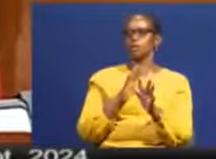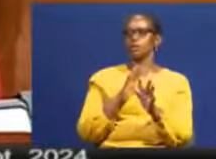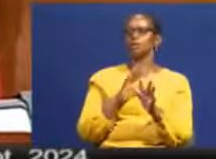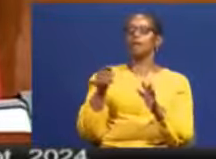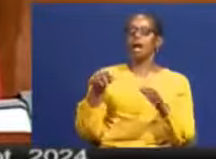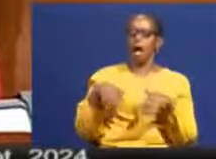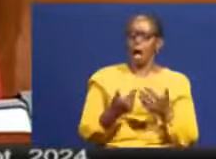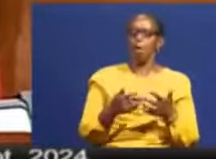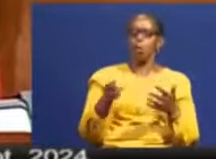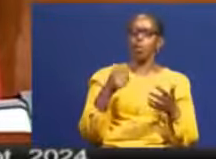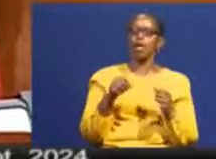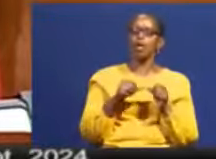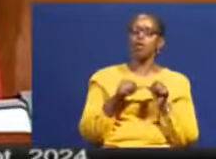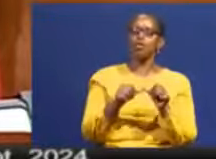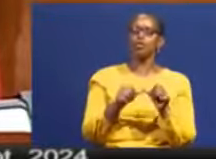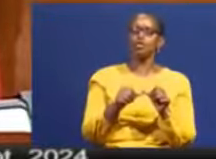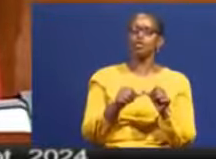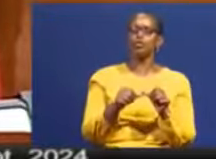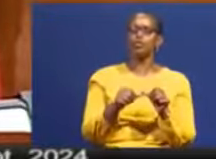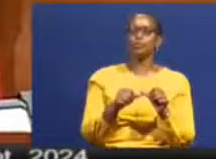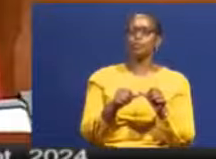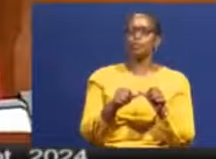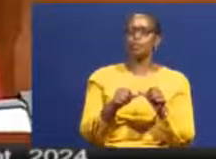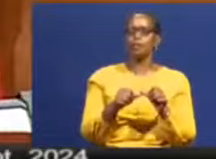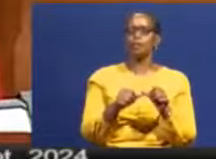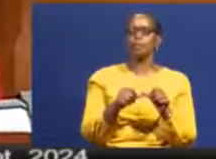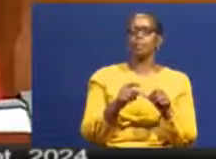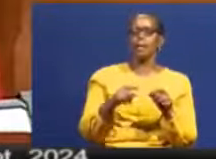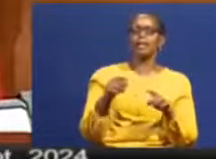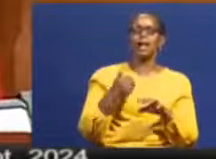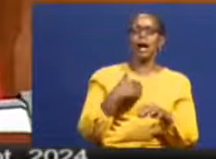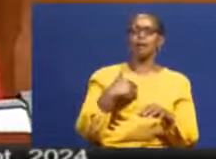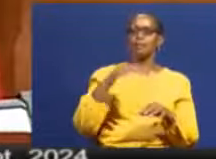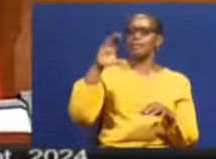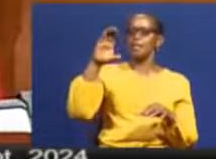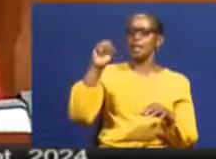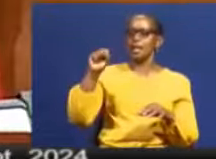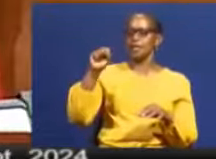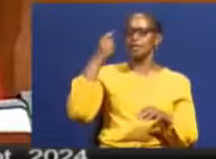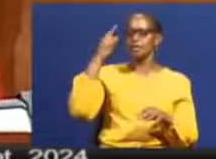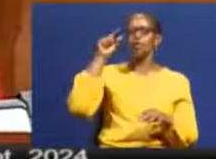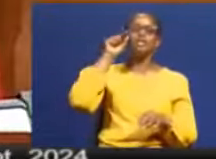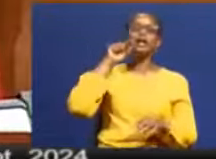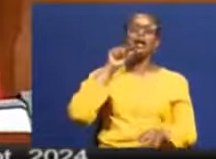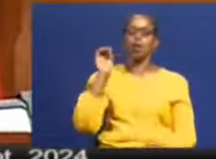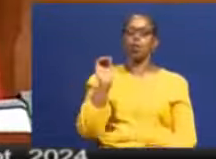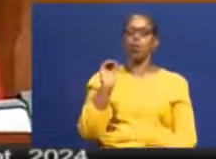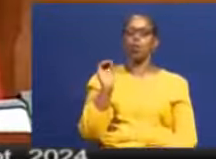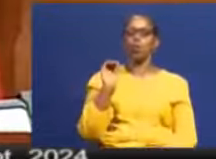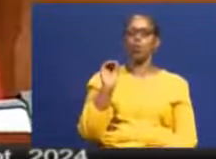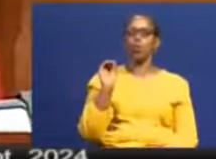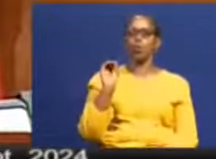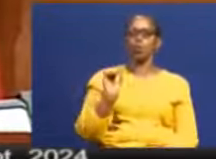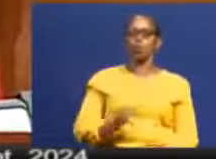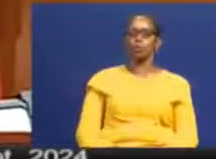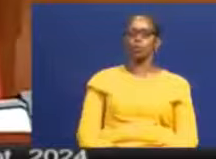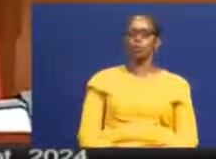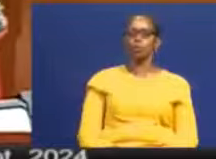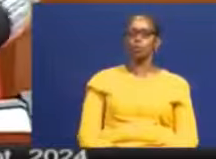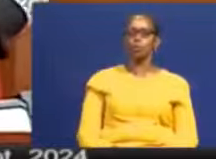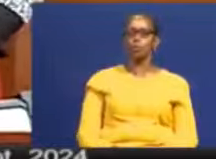cannot continue business when we do not have the cabinet secretary of gender in this country, Mr.